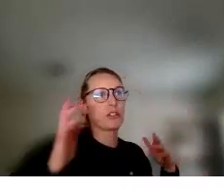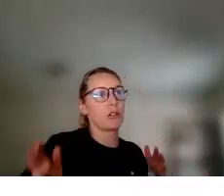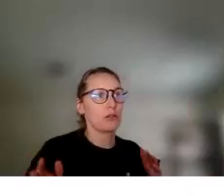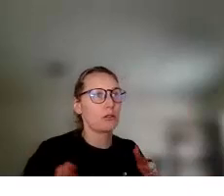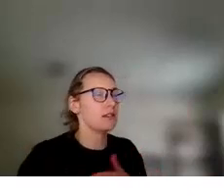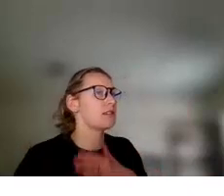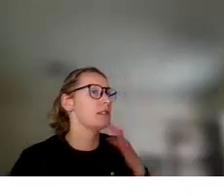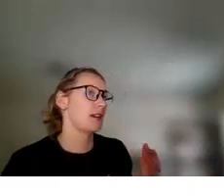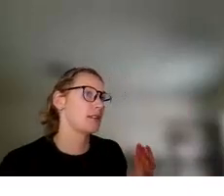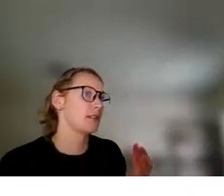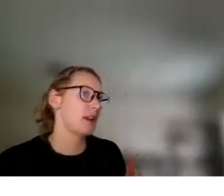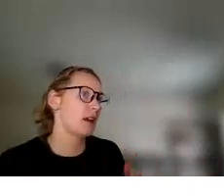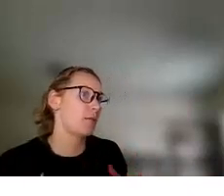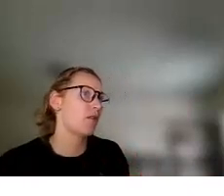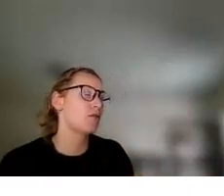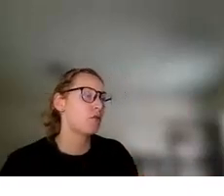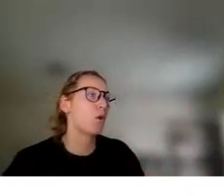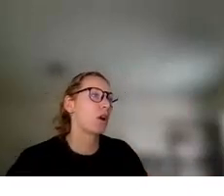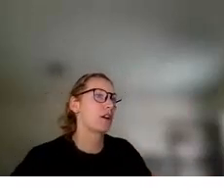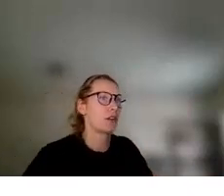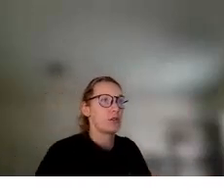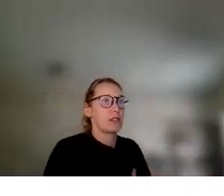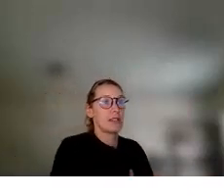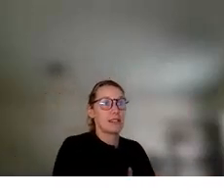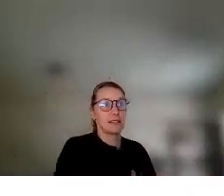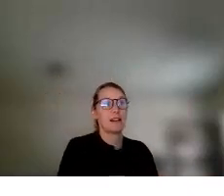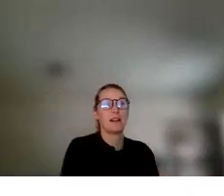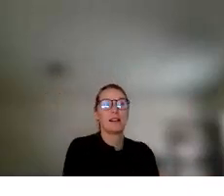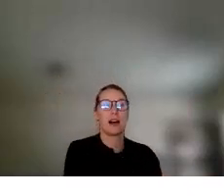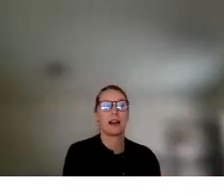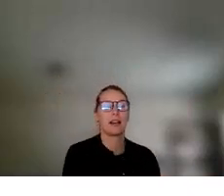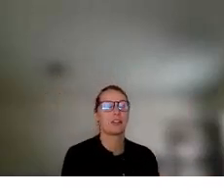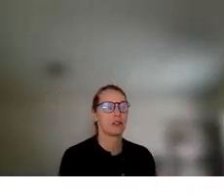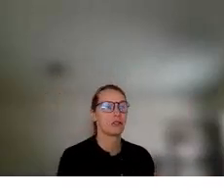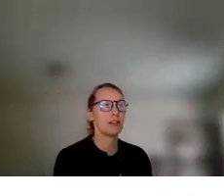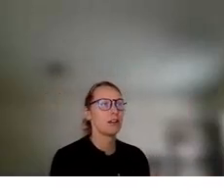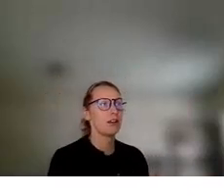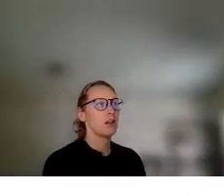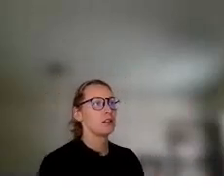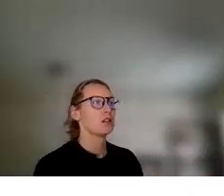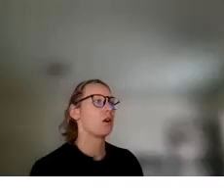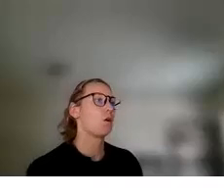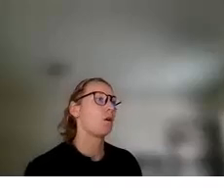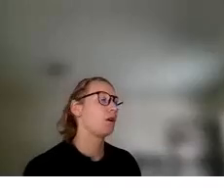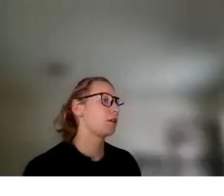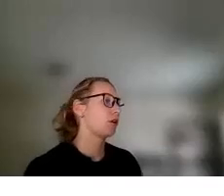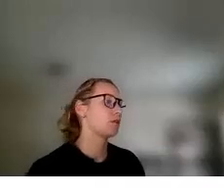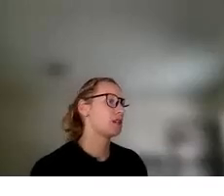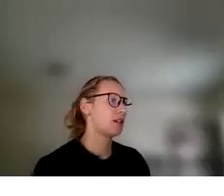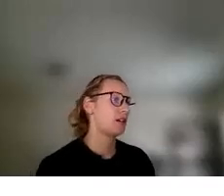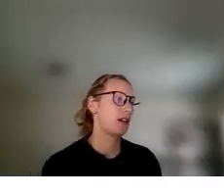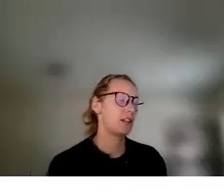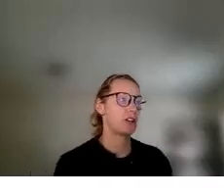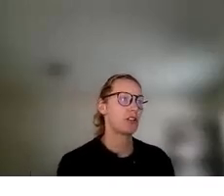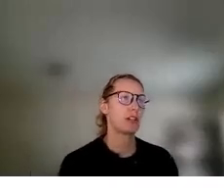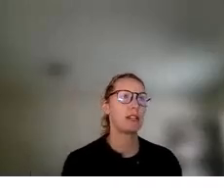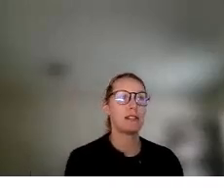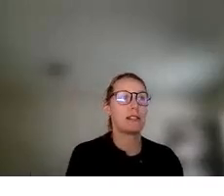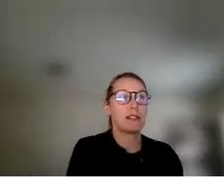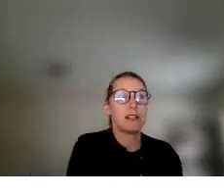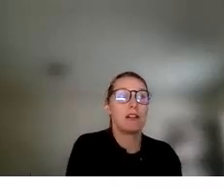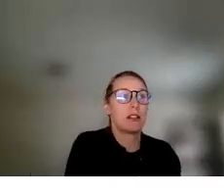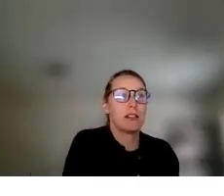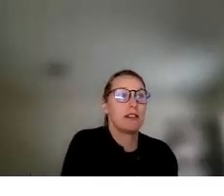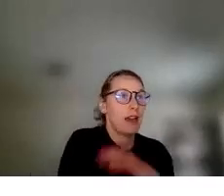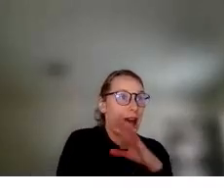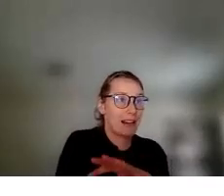this waiver too is staying the same for those CLLI children. So, CLLI children